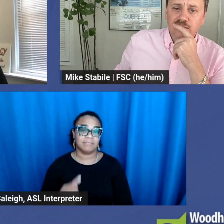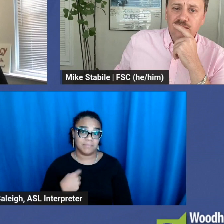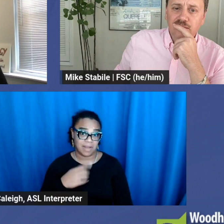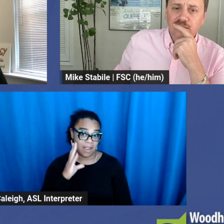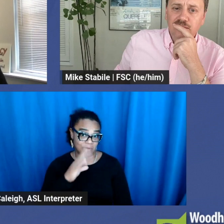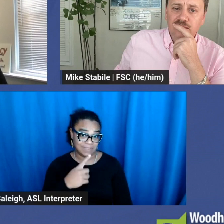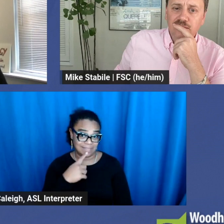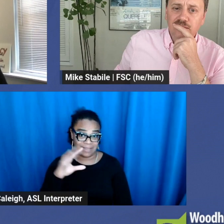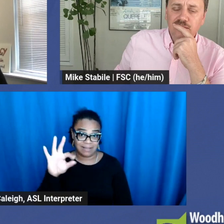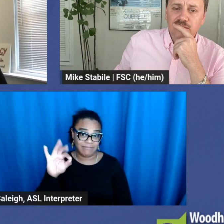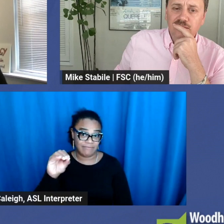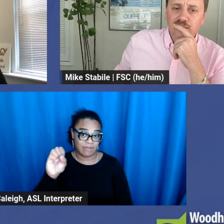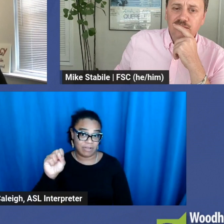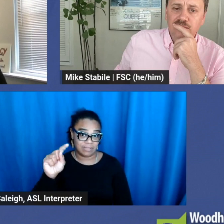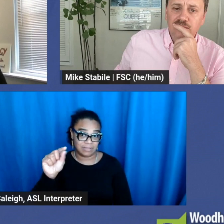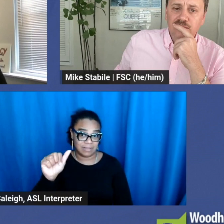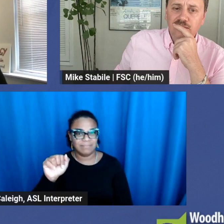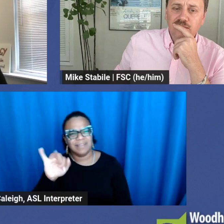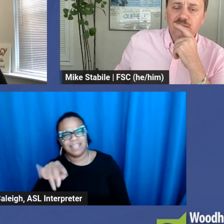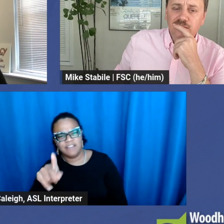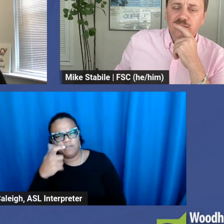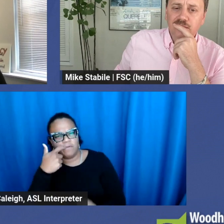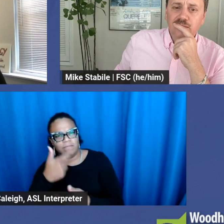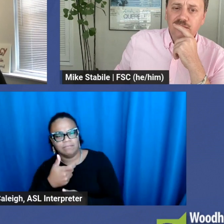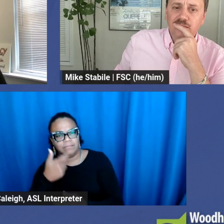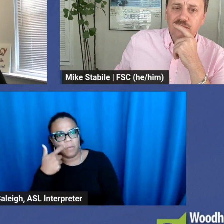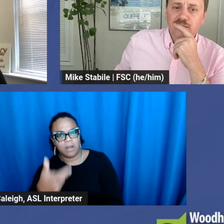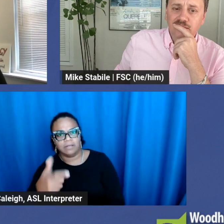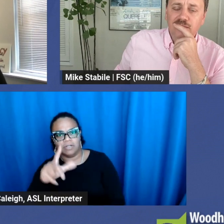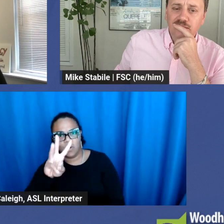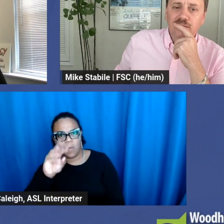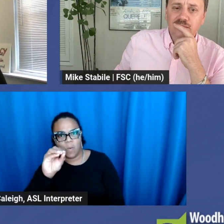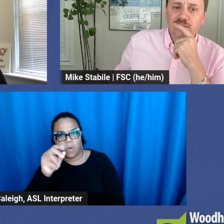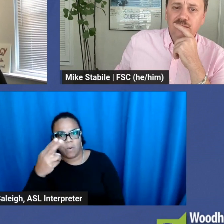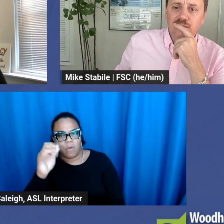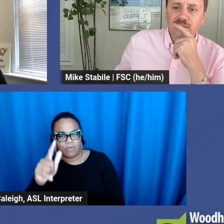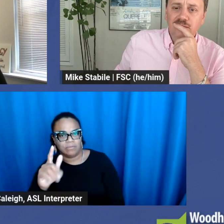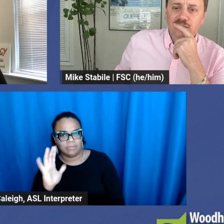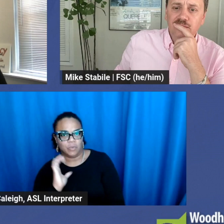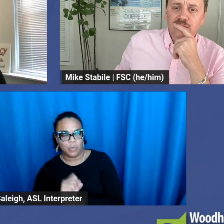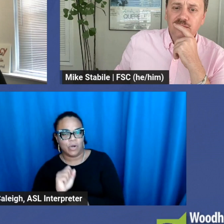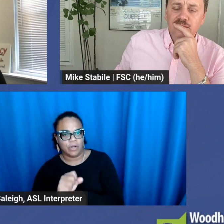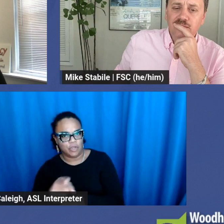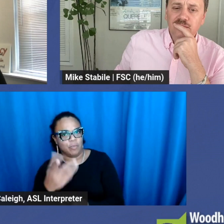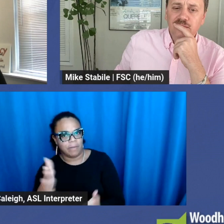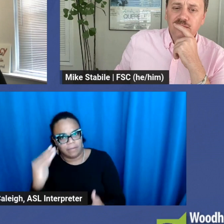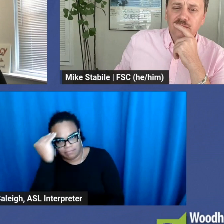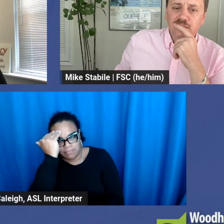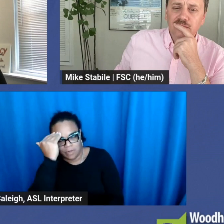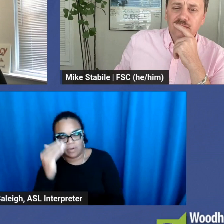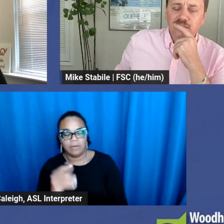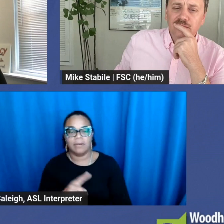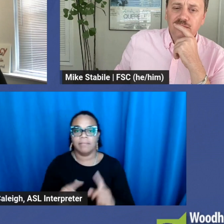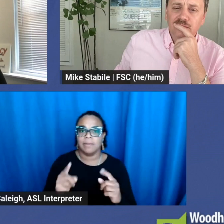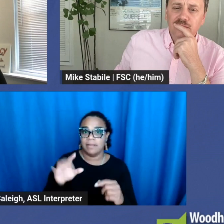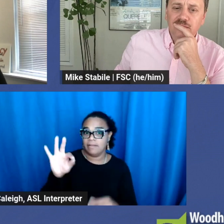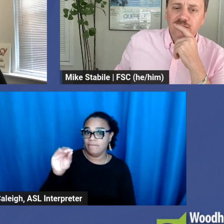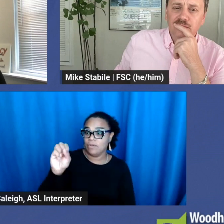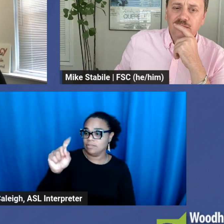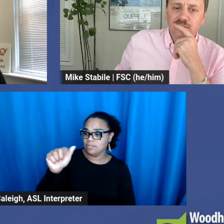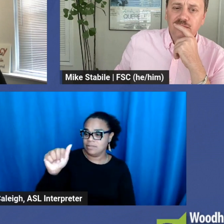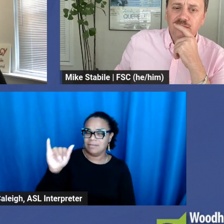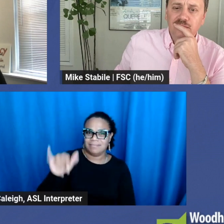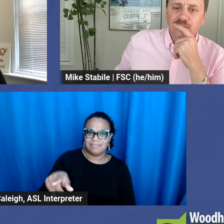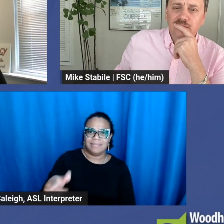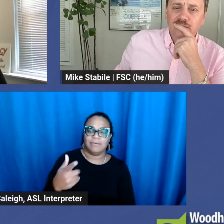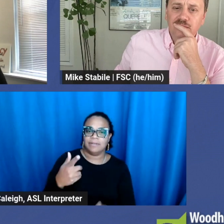which folks who follow Woodhull's work are probably quite intimately acquainted with, was kind of a precursor